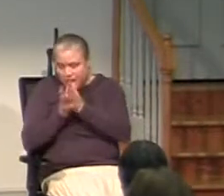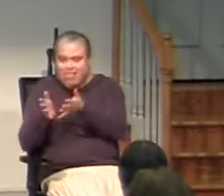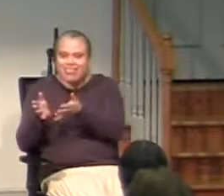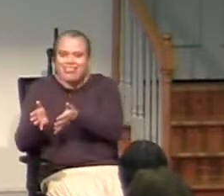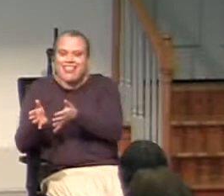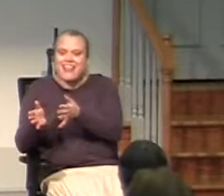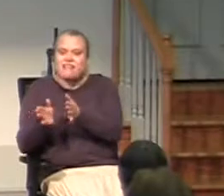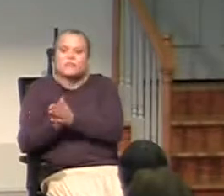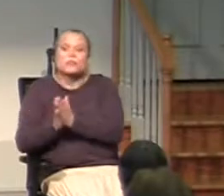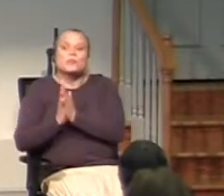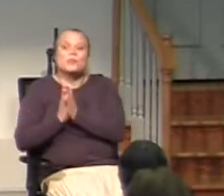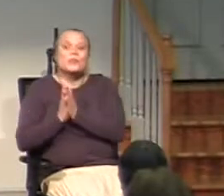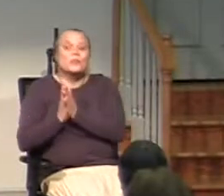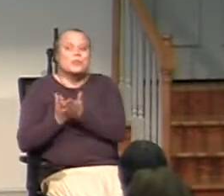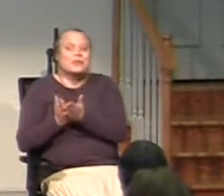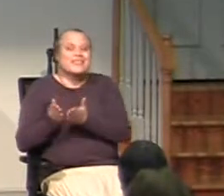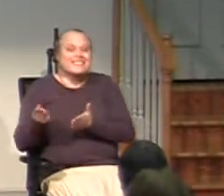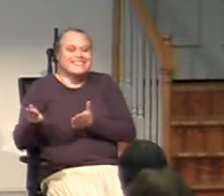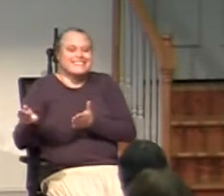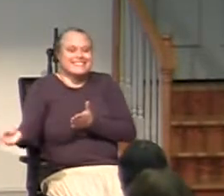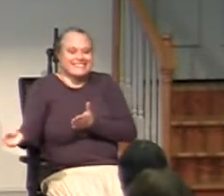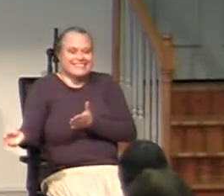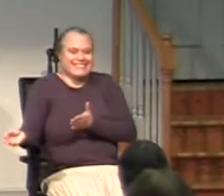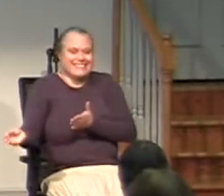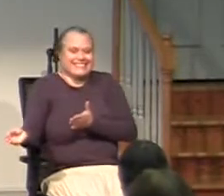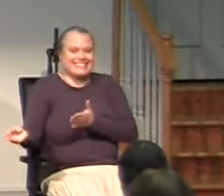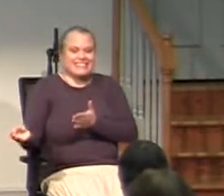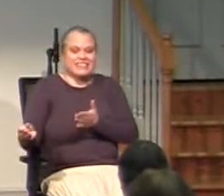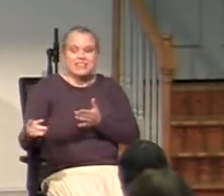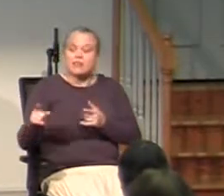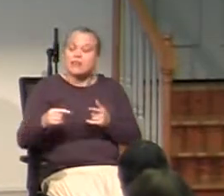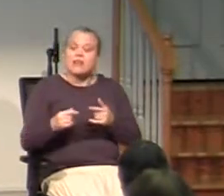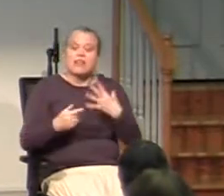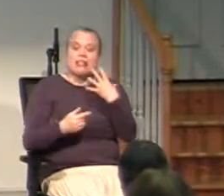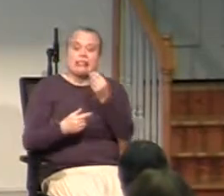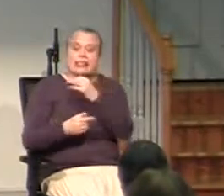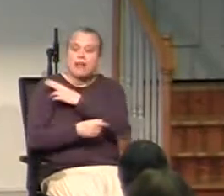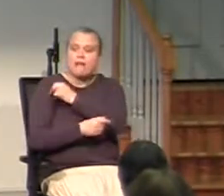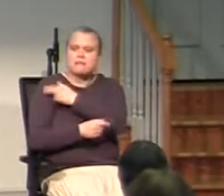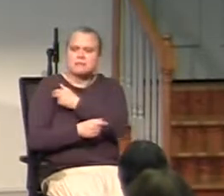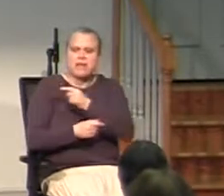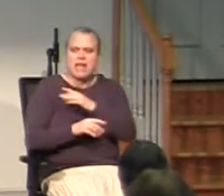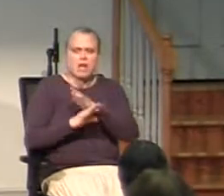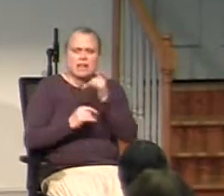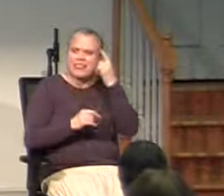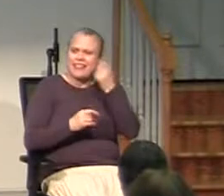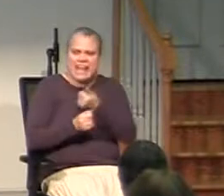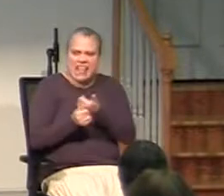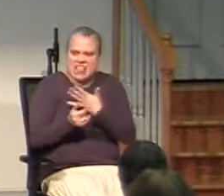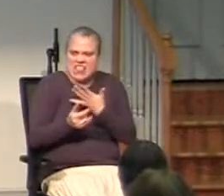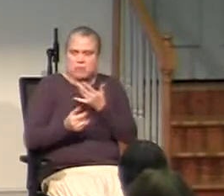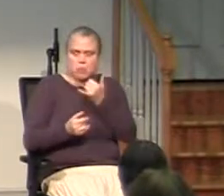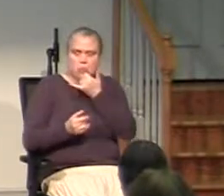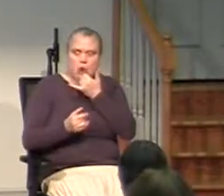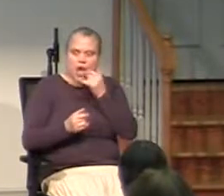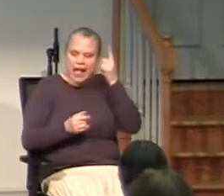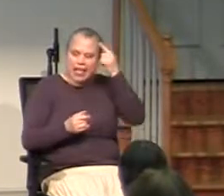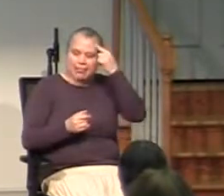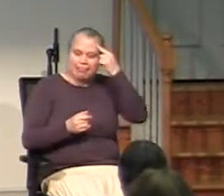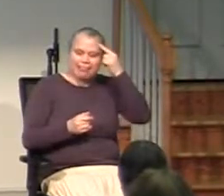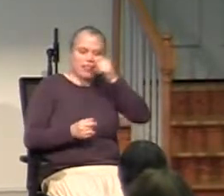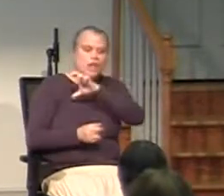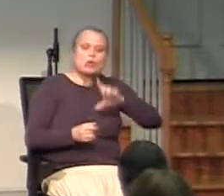book. He got out of the hospital shortly after that. I don't think anything was wrong with him. I think the Lord put him in the